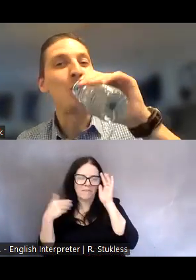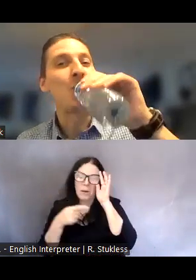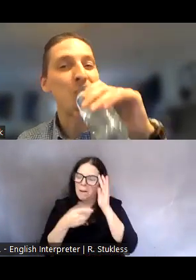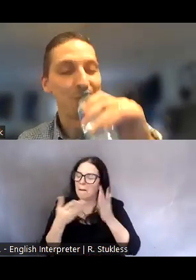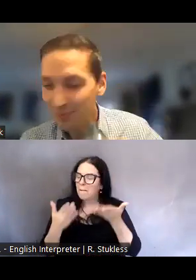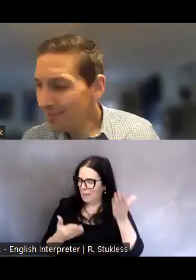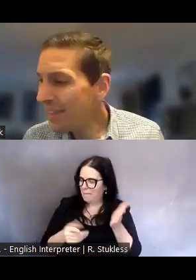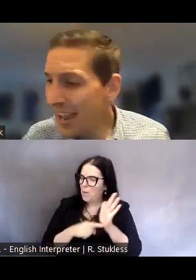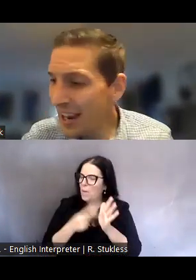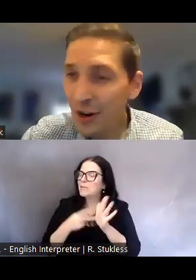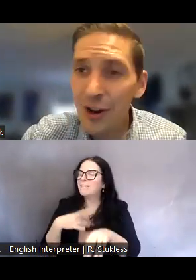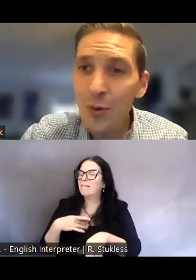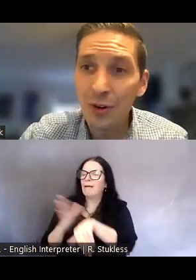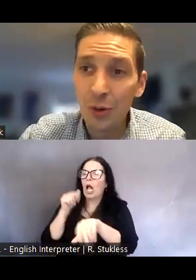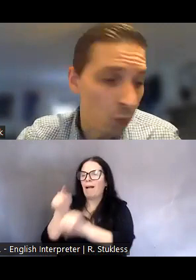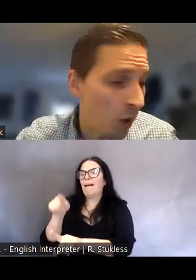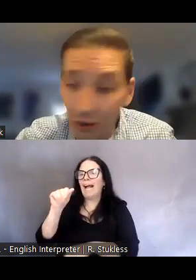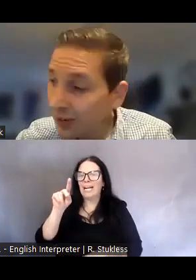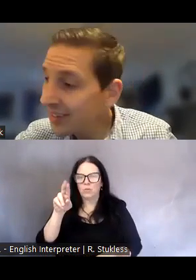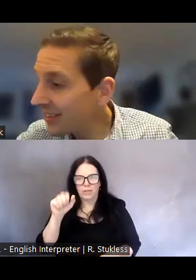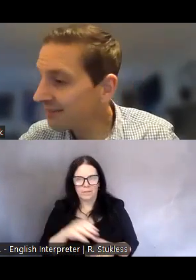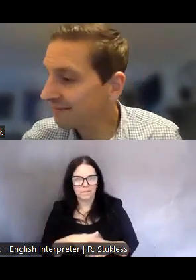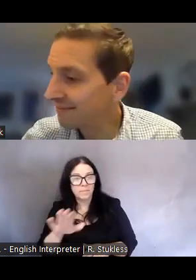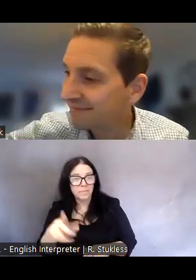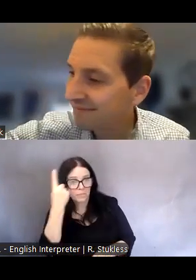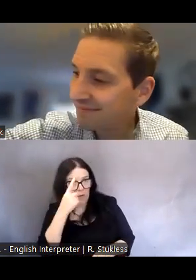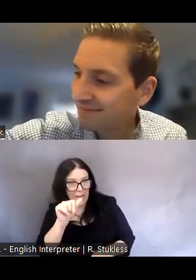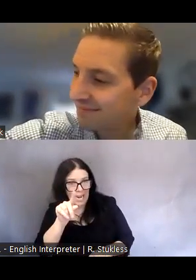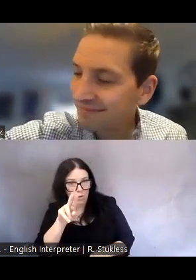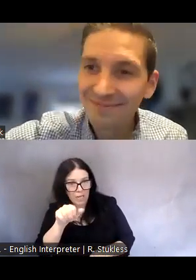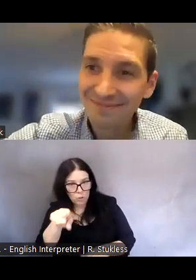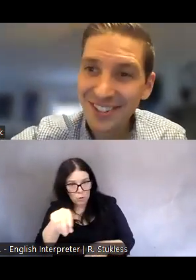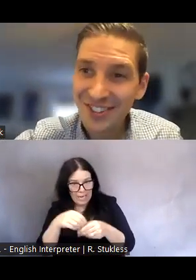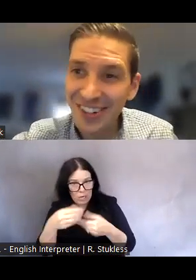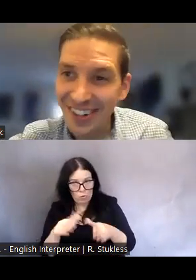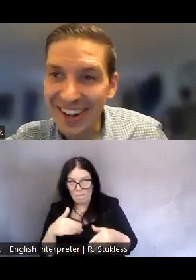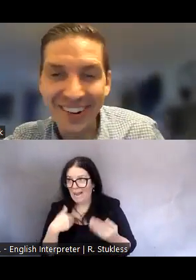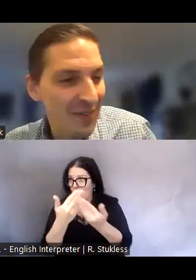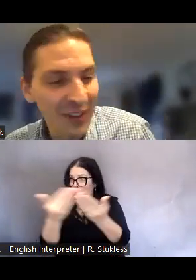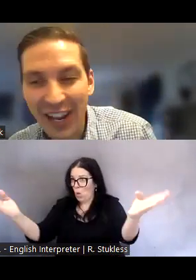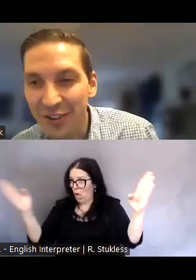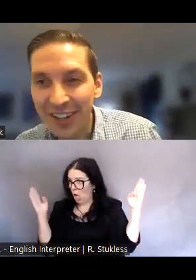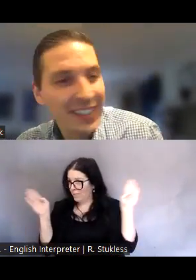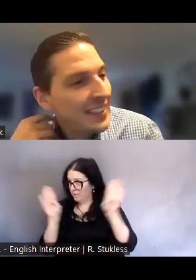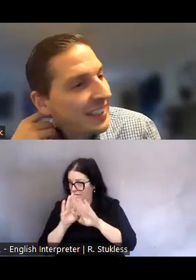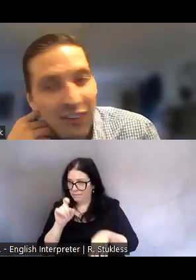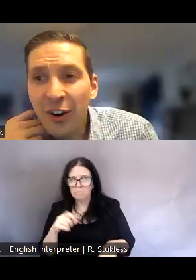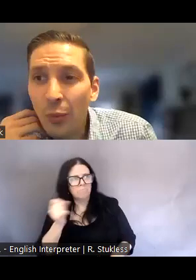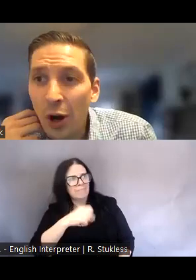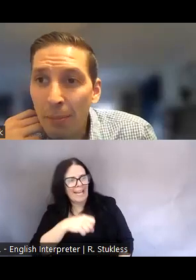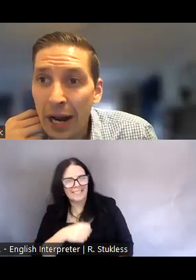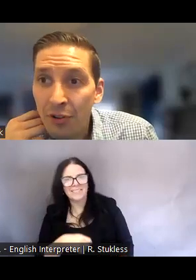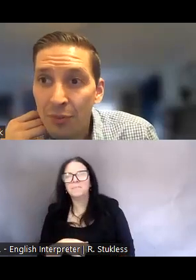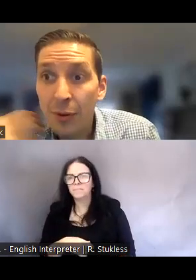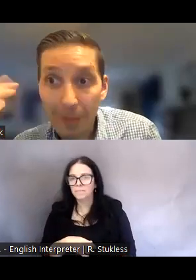spot. Andrea, are you in a room with walls right now? Yes. You sure are? All right. Well, Andrea, is